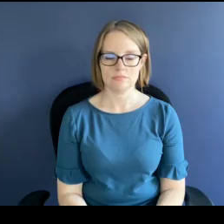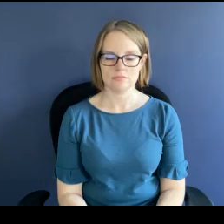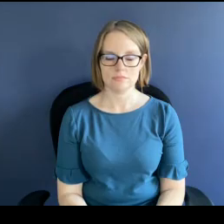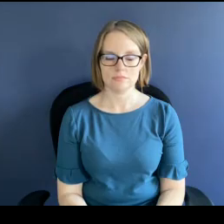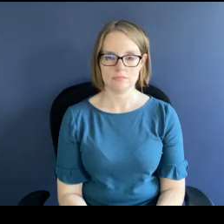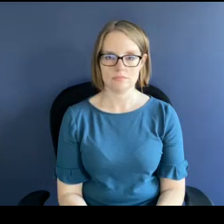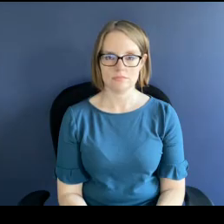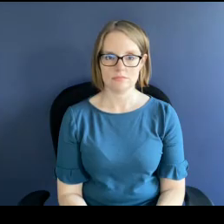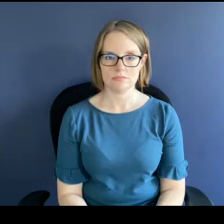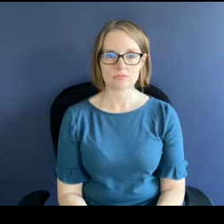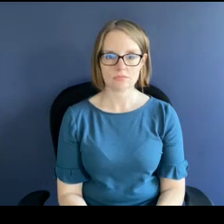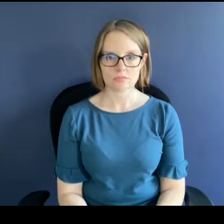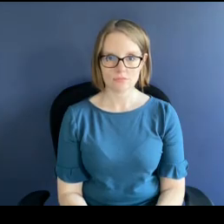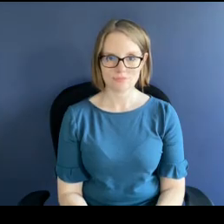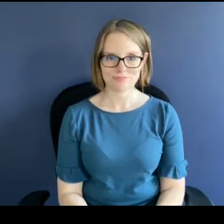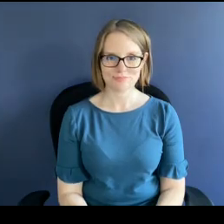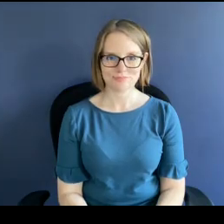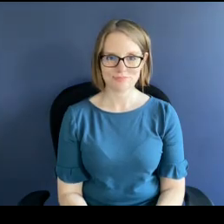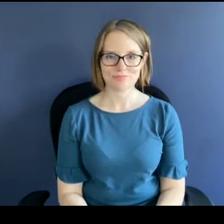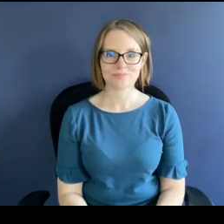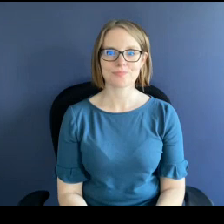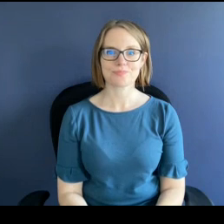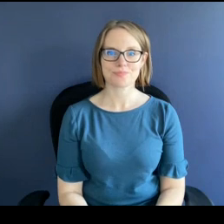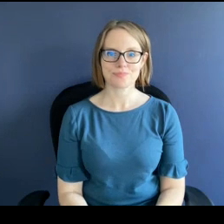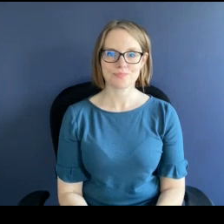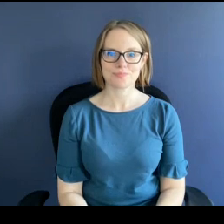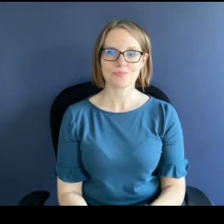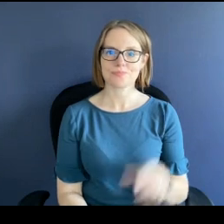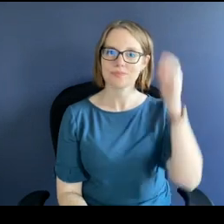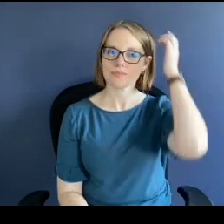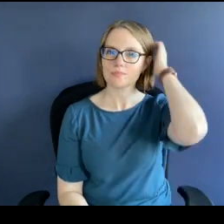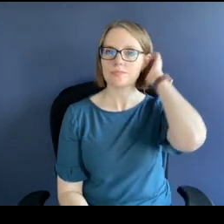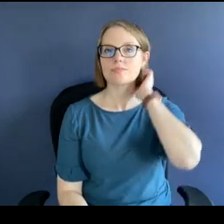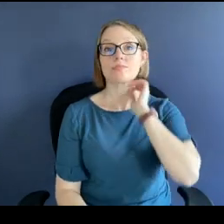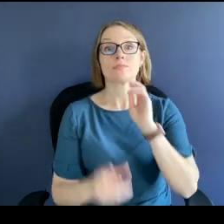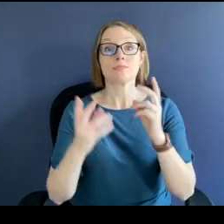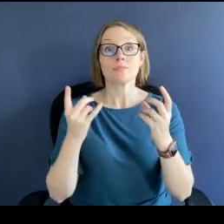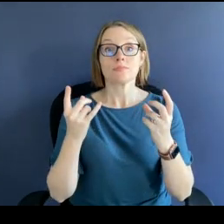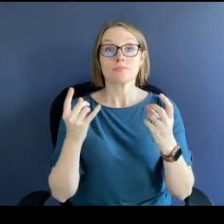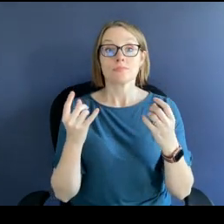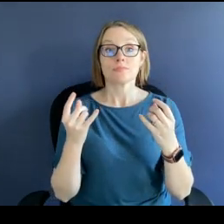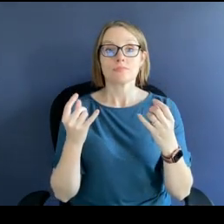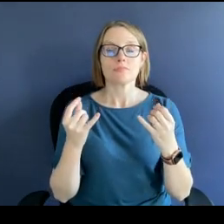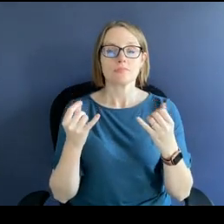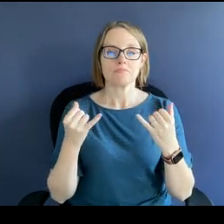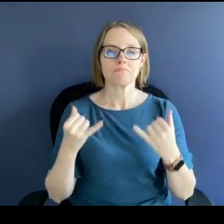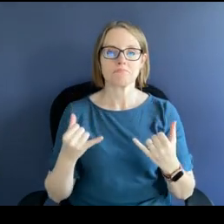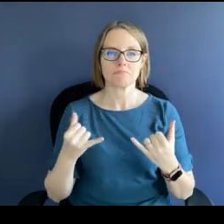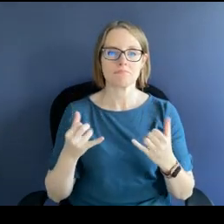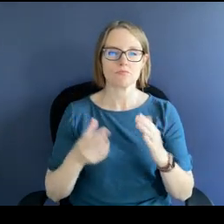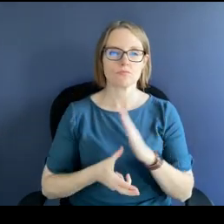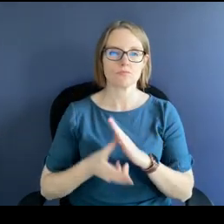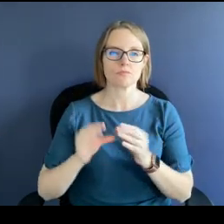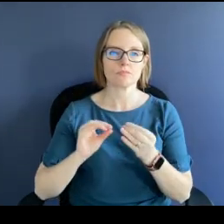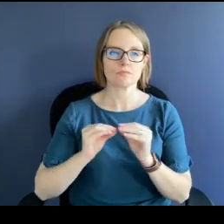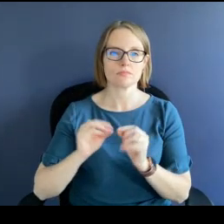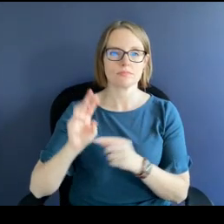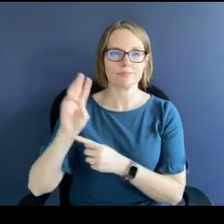And I'll close this poll. And now let's review topic 6,